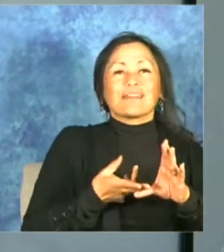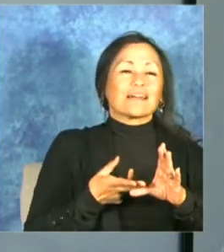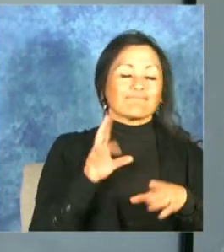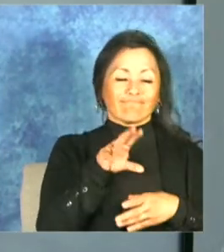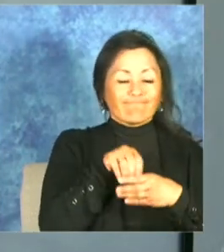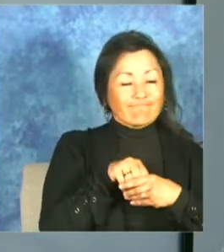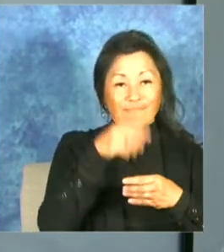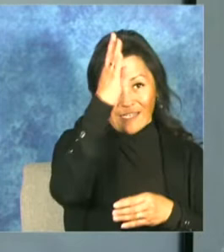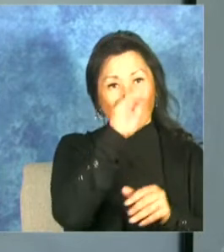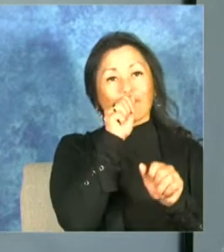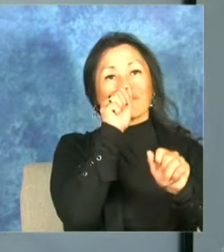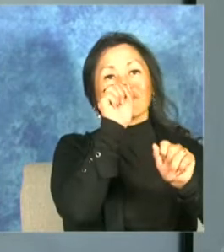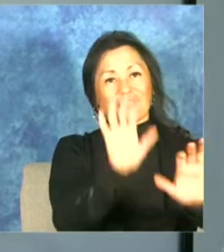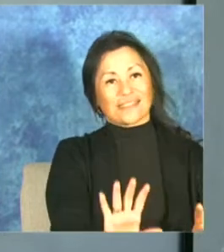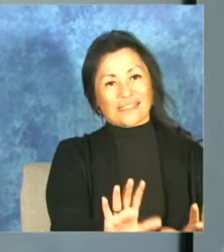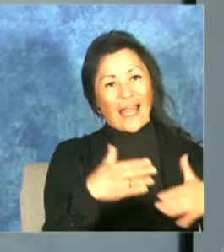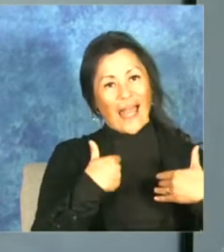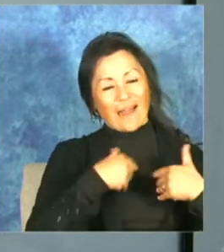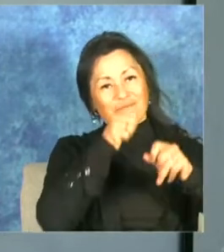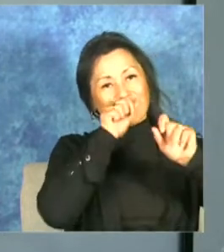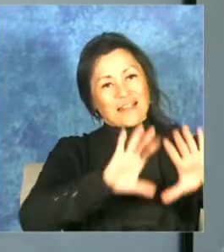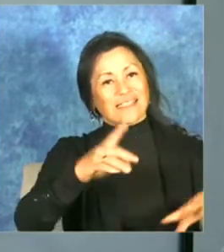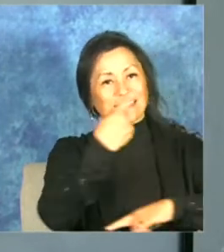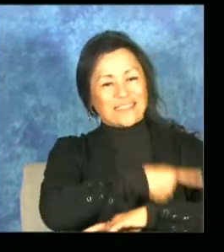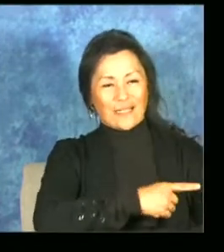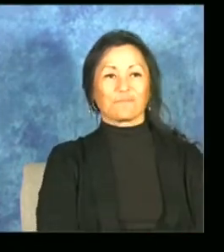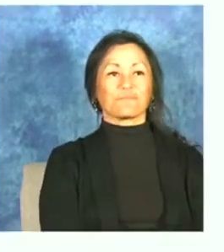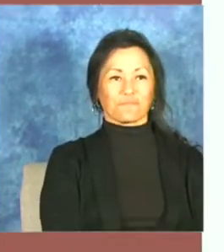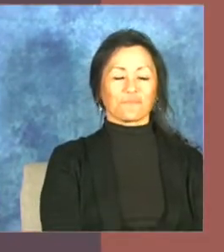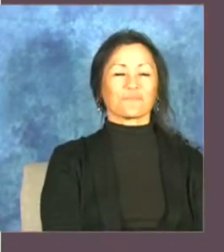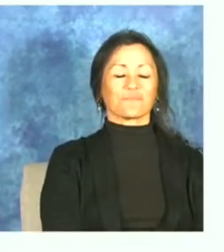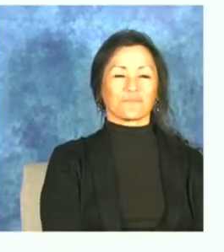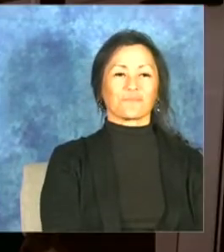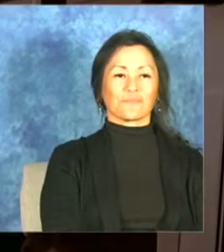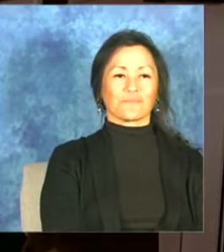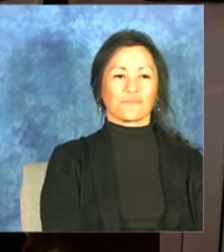part. God bless and have a blessed day.